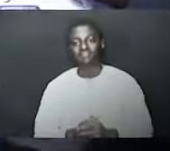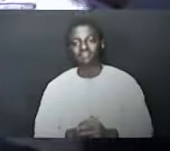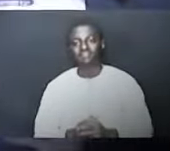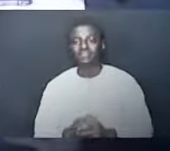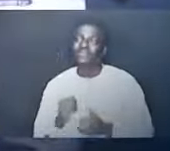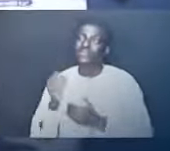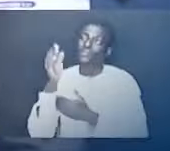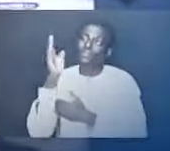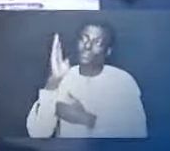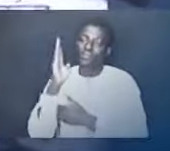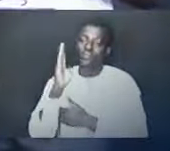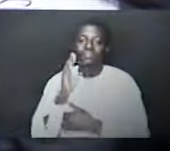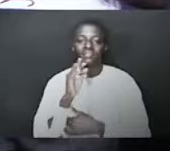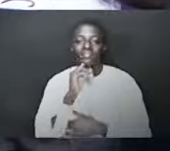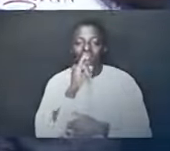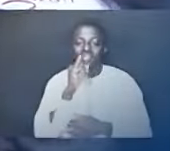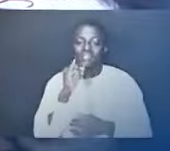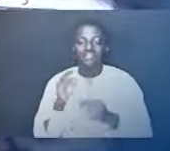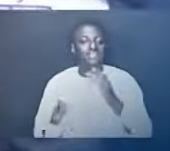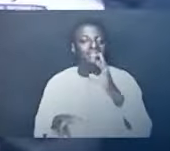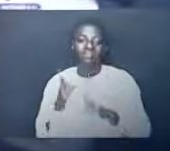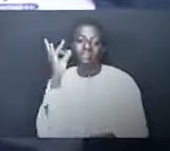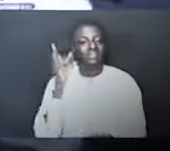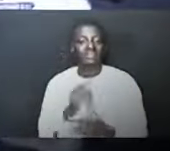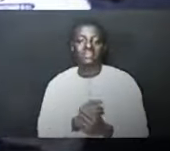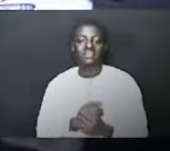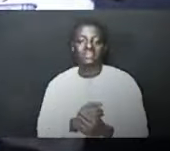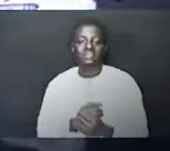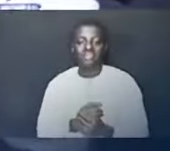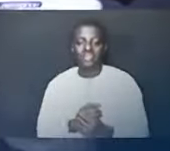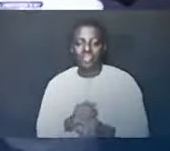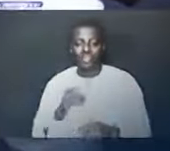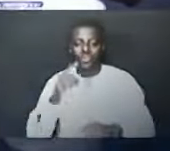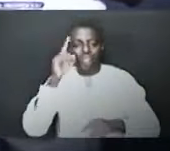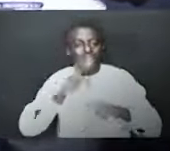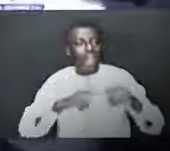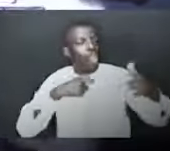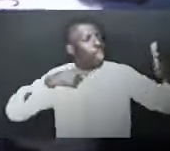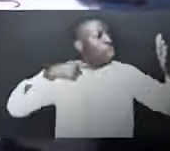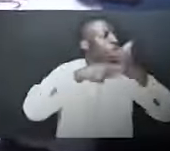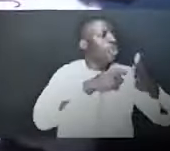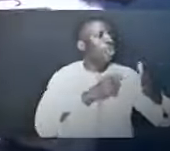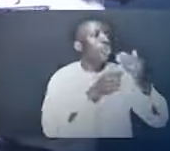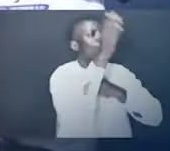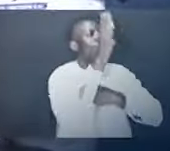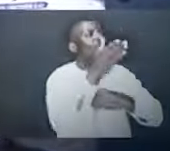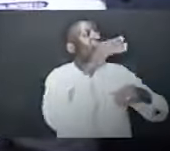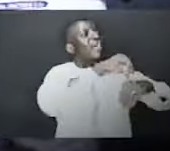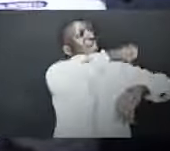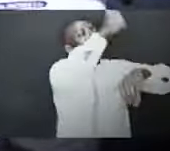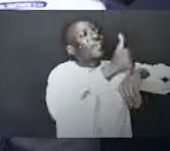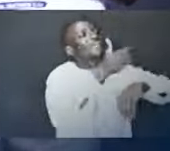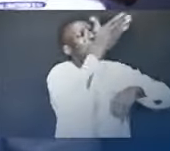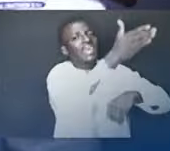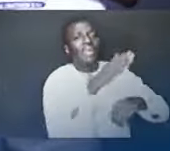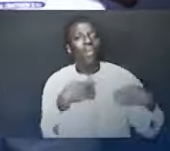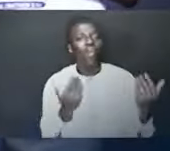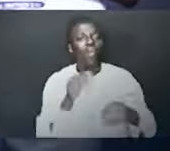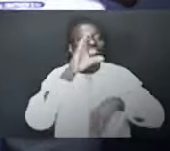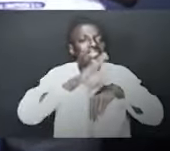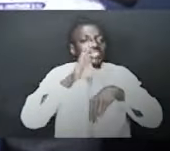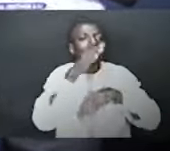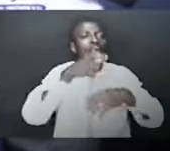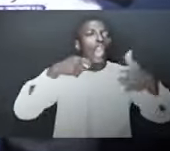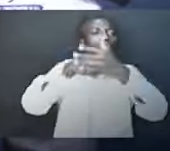Spirit. Onyame oyɛ honhom. We can't confine God to a mountain or to Jerusalem. He is Spirit. He's everywhere. He fills the